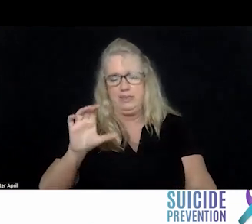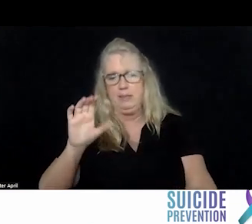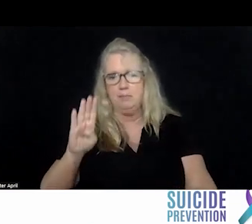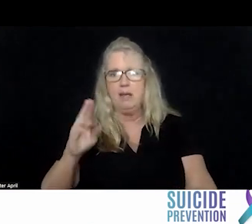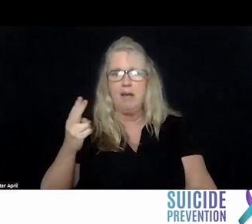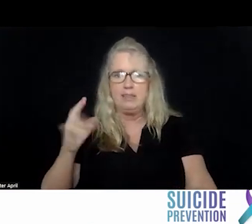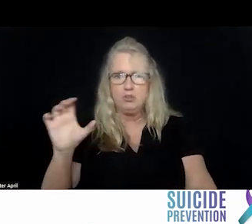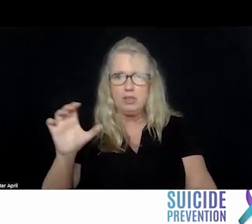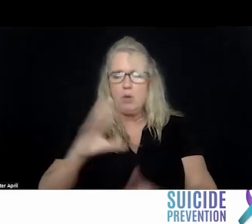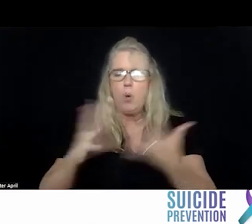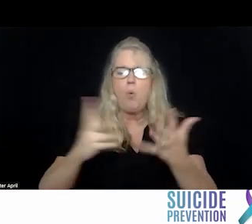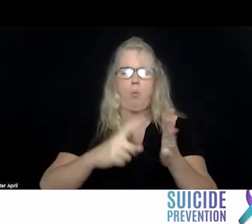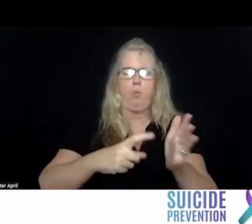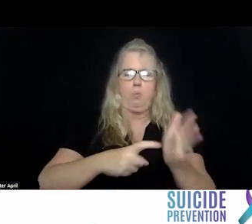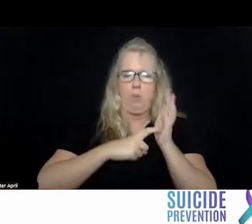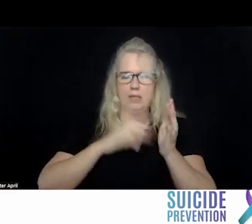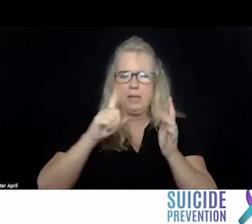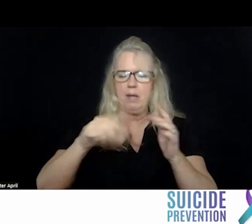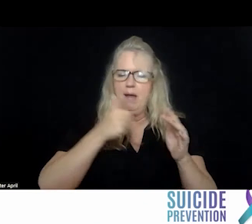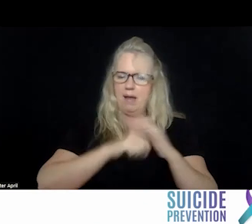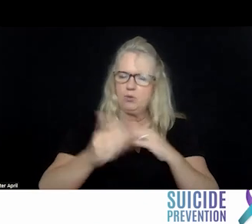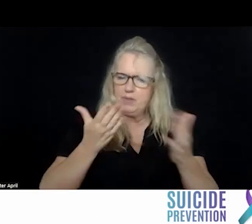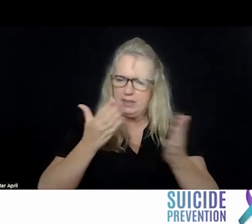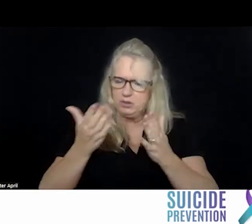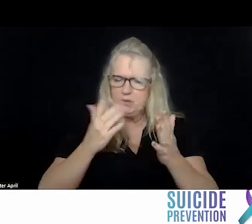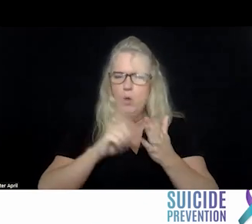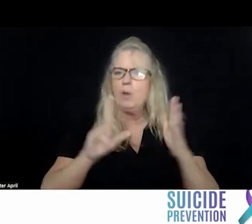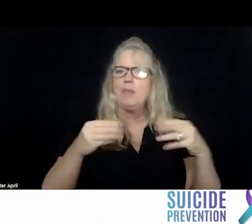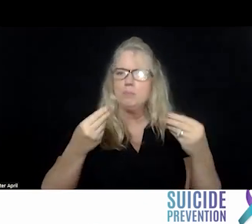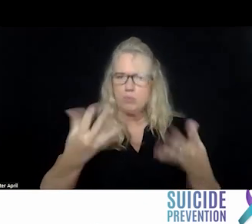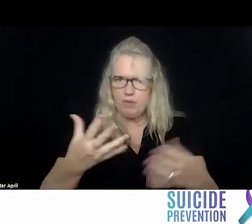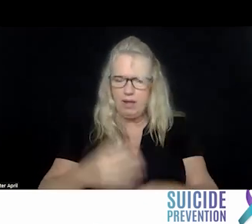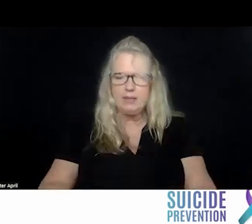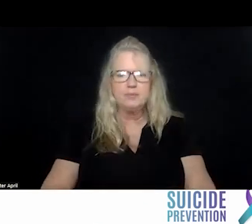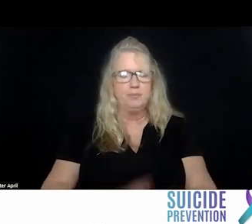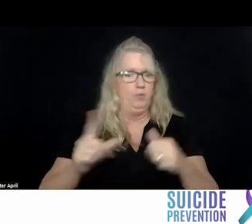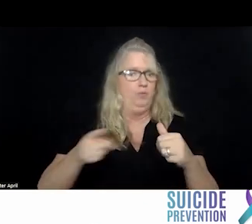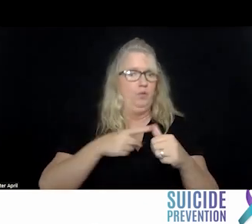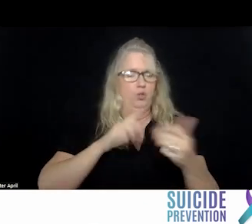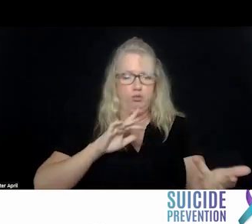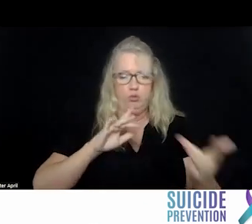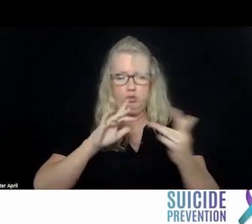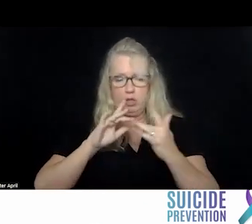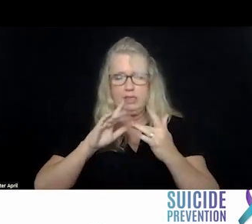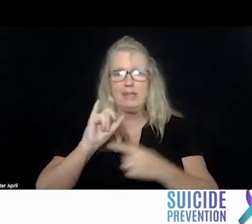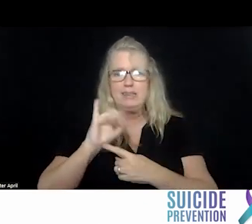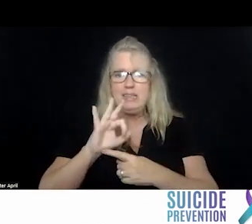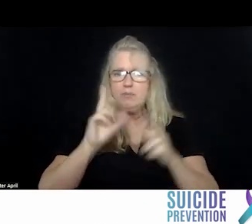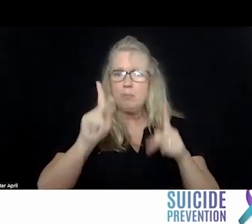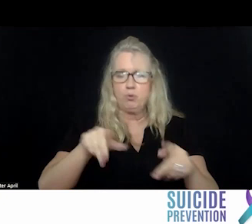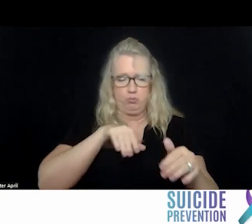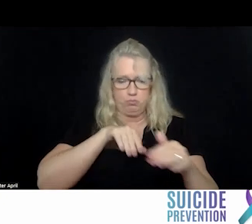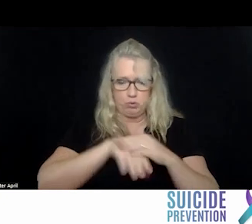is mandated to be a part of that service package that CCBHCs provide. So at first contact, whether it's someone walking in the